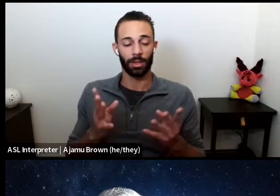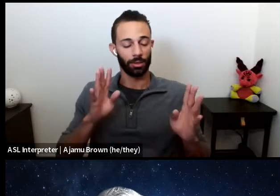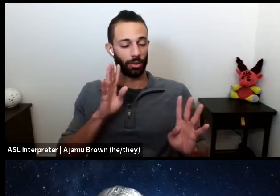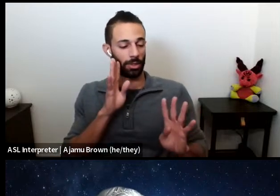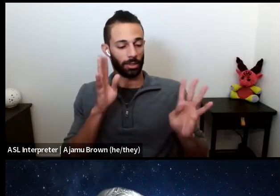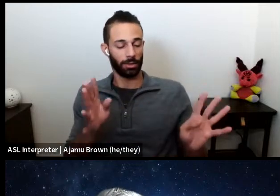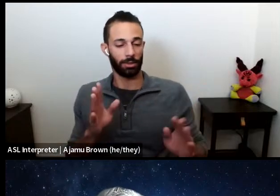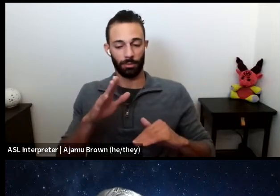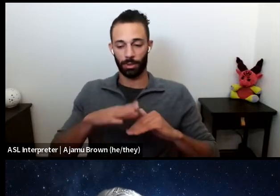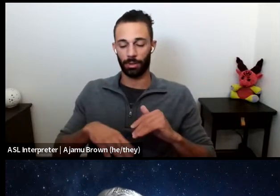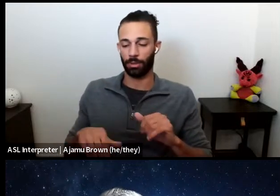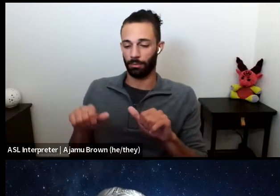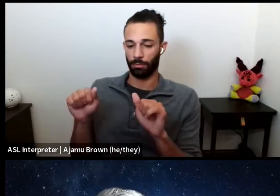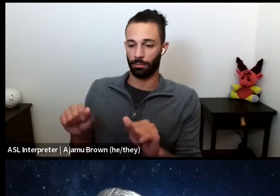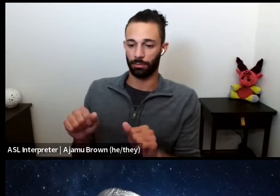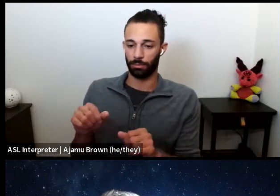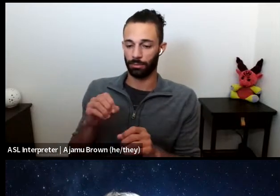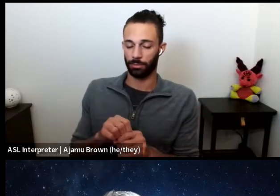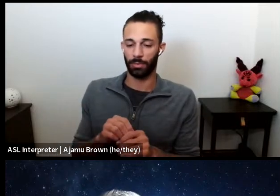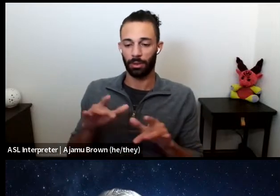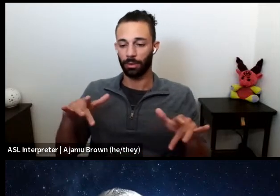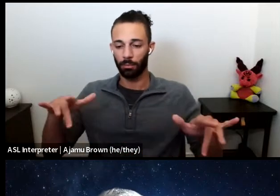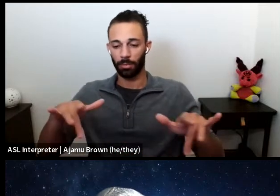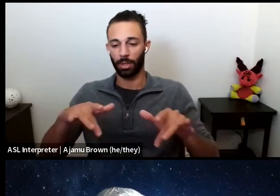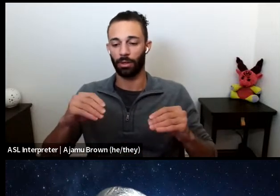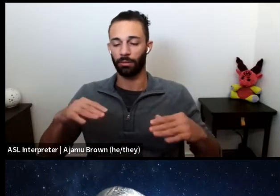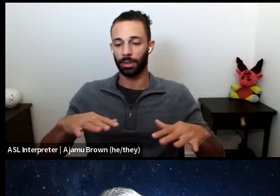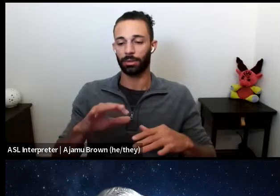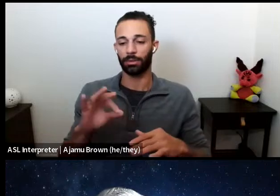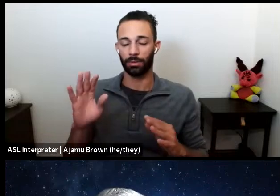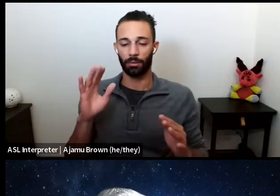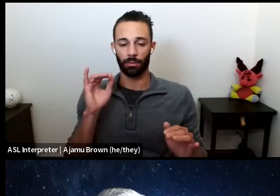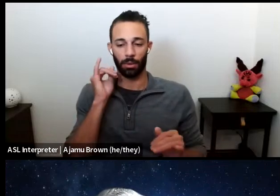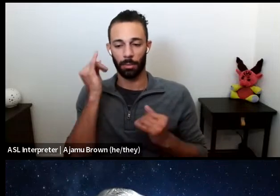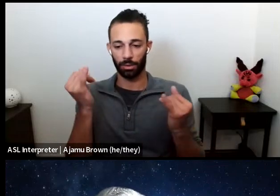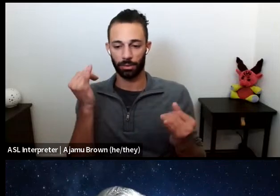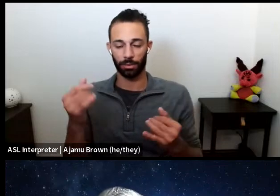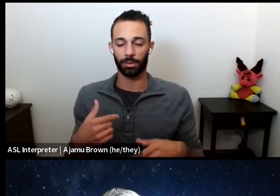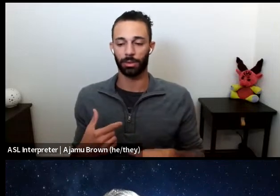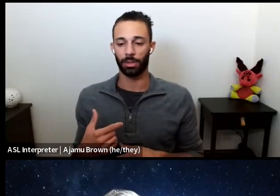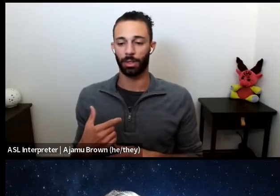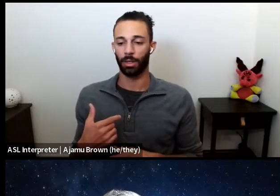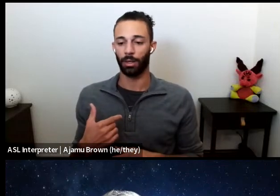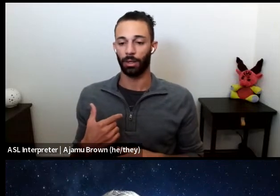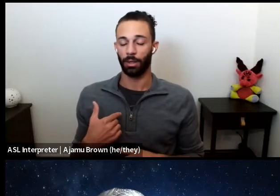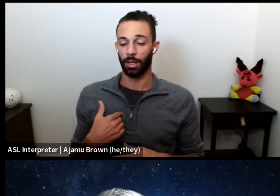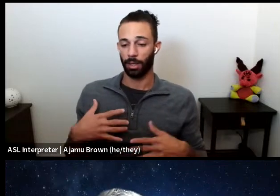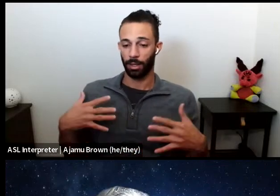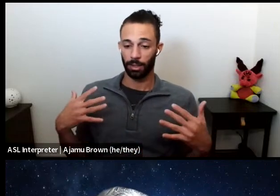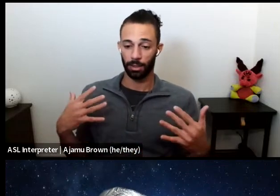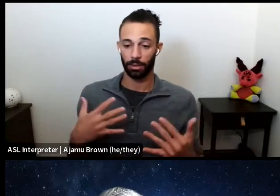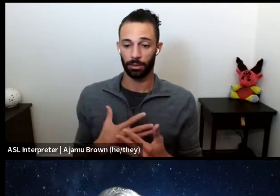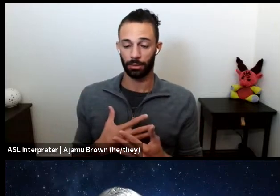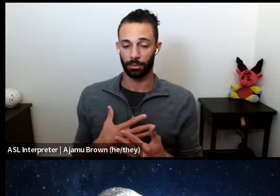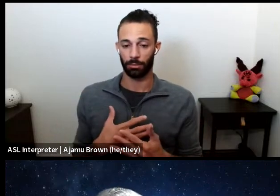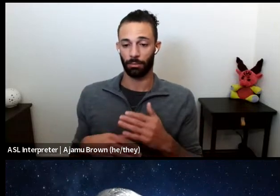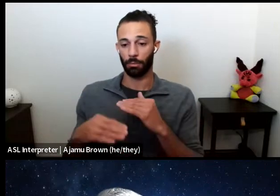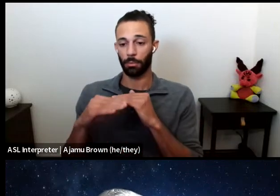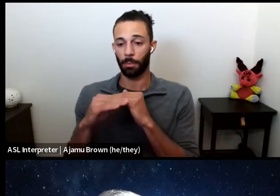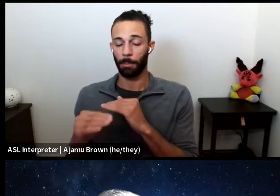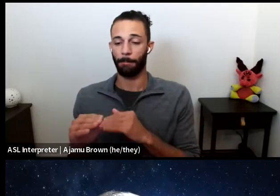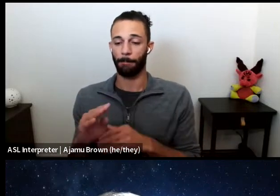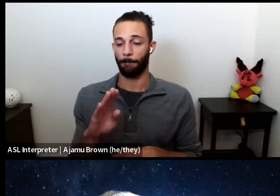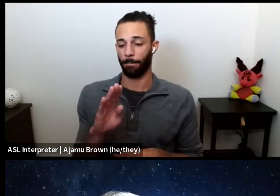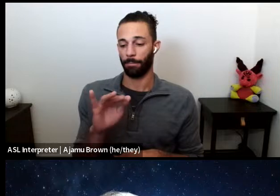fields of certain imagination. I terrorize the stable bi I terrorize the stable biopolitics of the